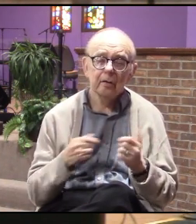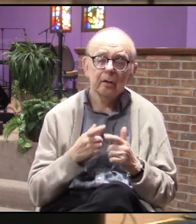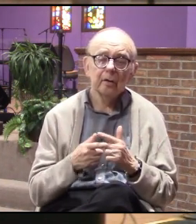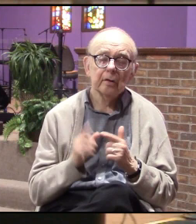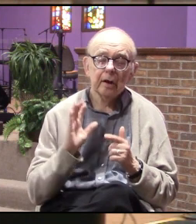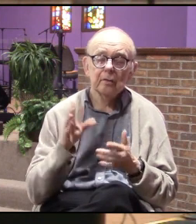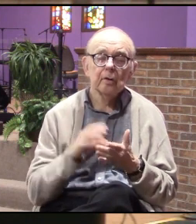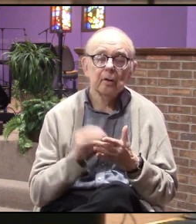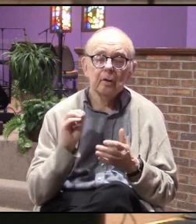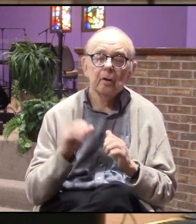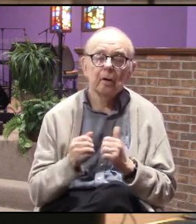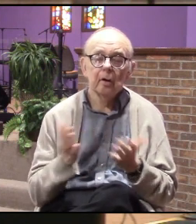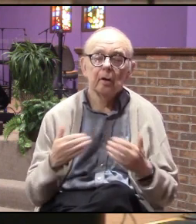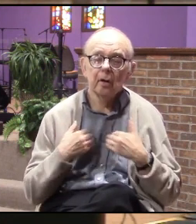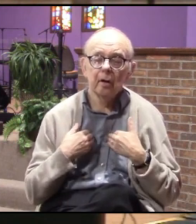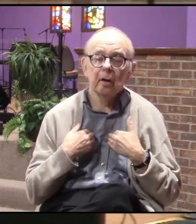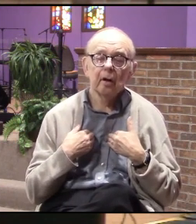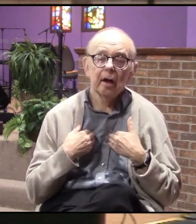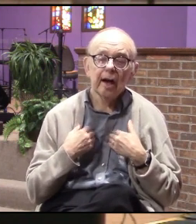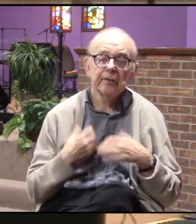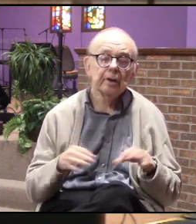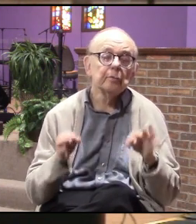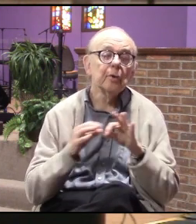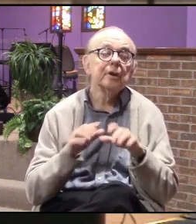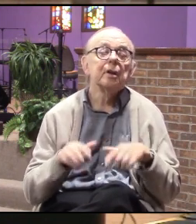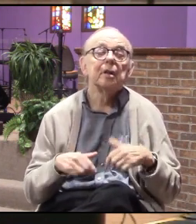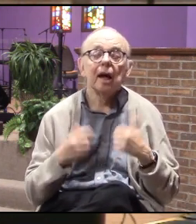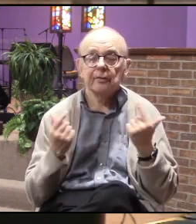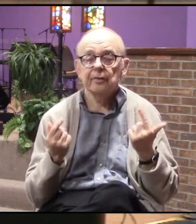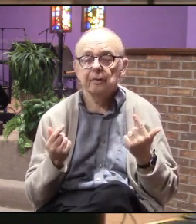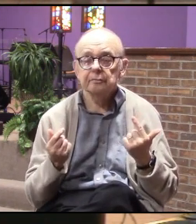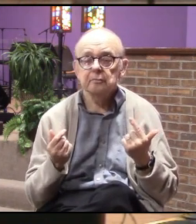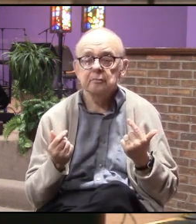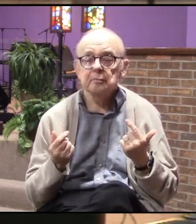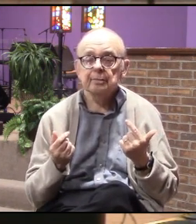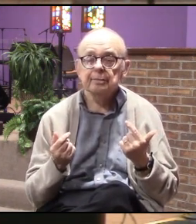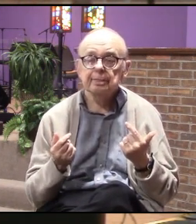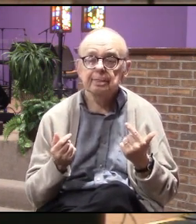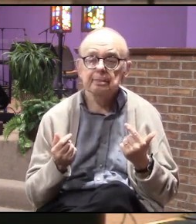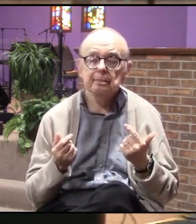then you'll learn how to have a significant life.